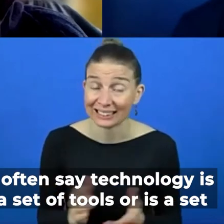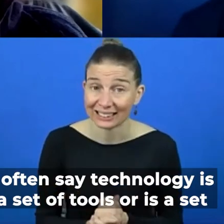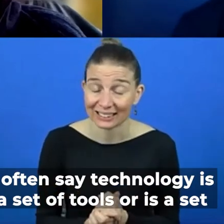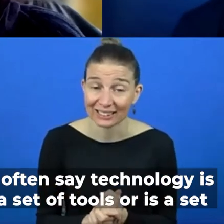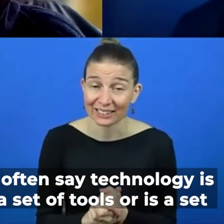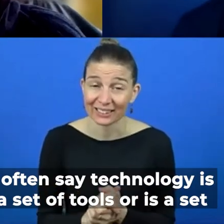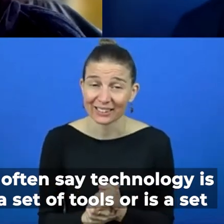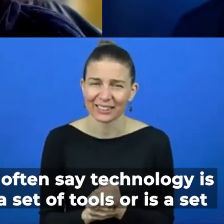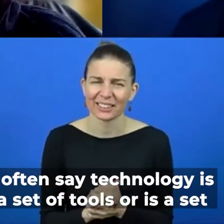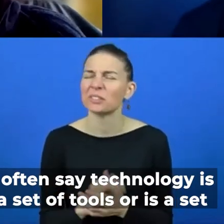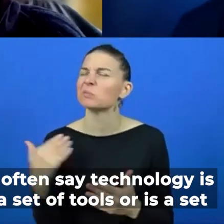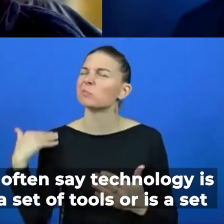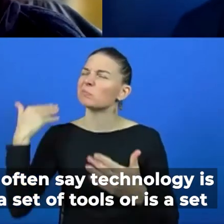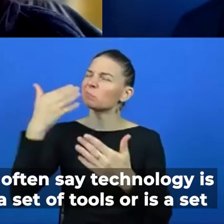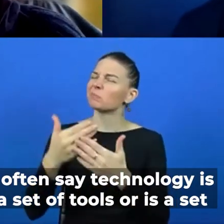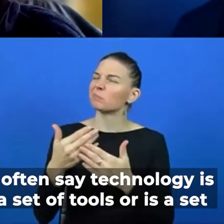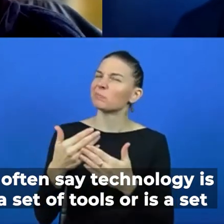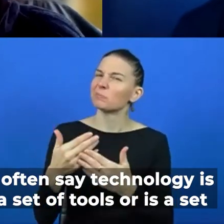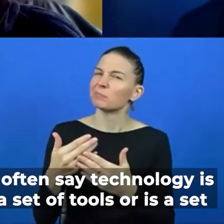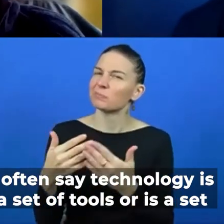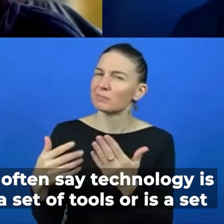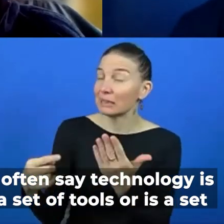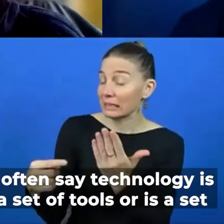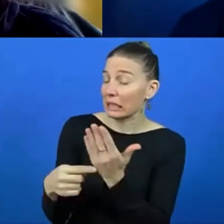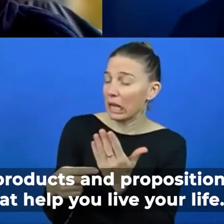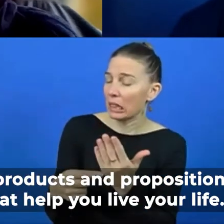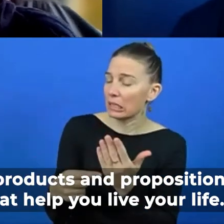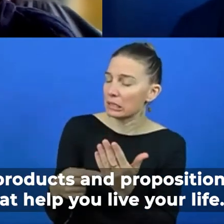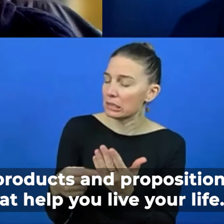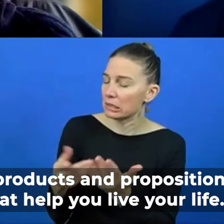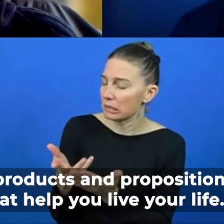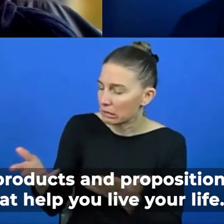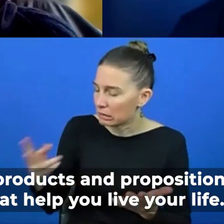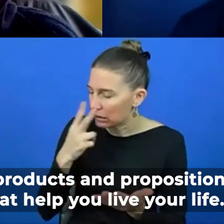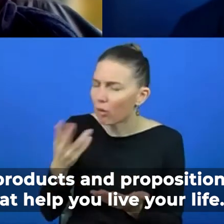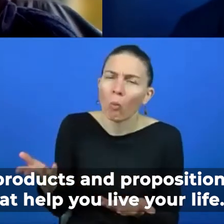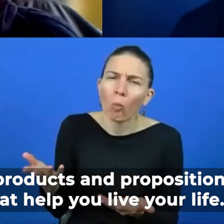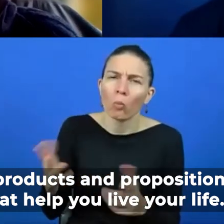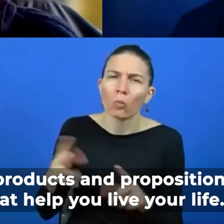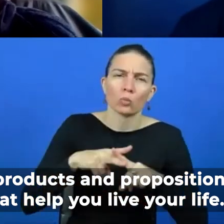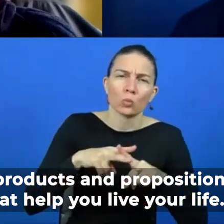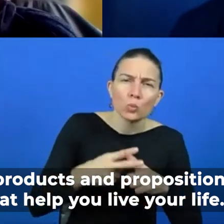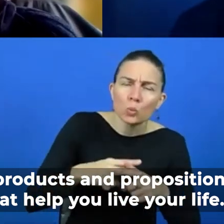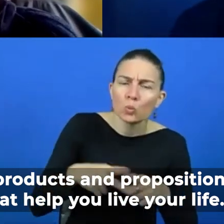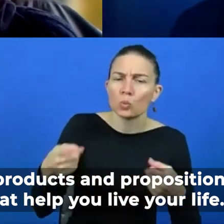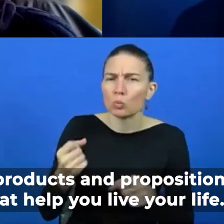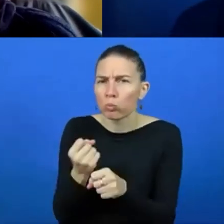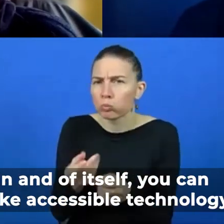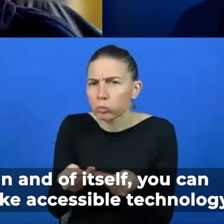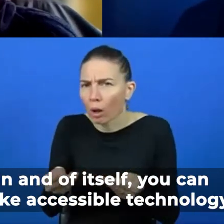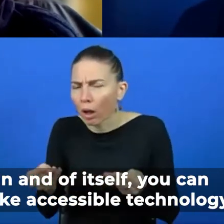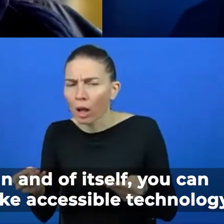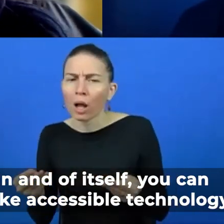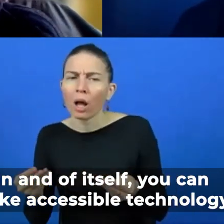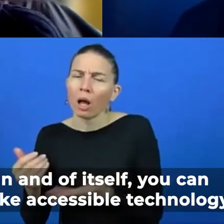I often say, you know, technology are a set of tools, or a set of products and proposition that help you live your life. I mean,